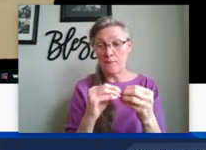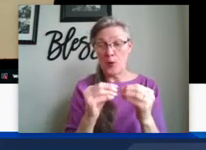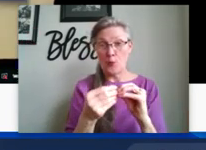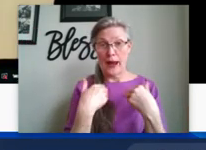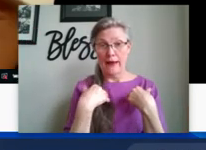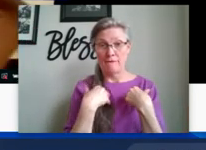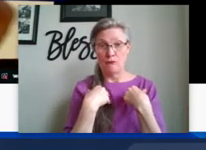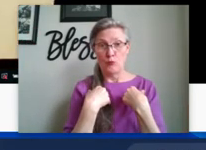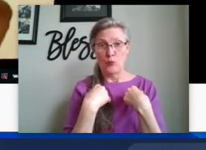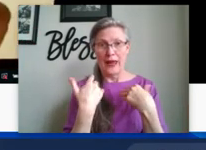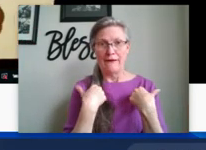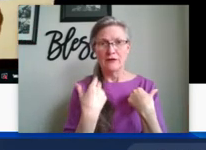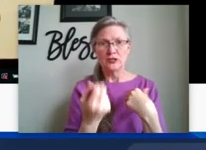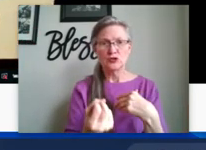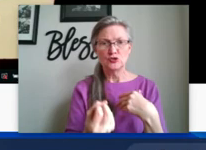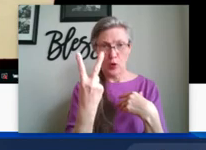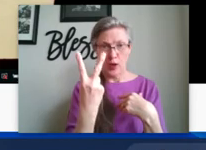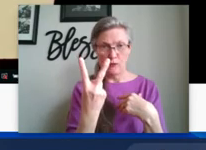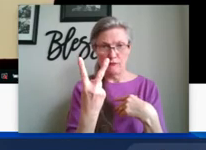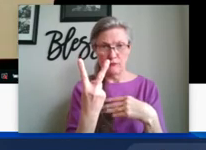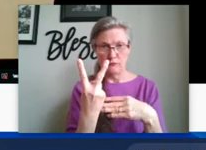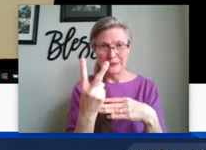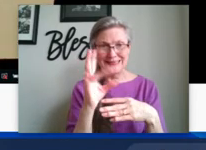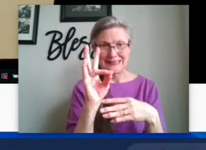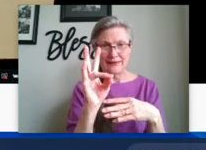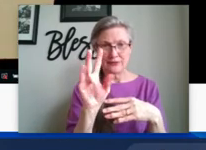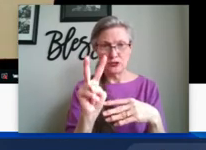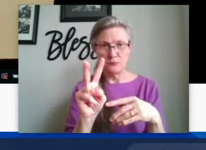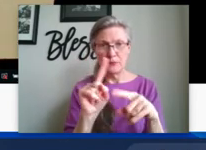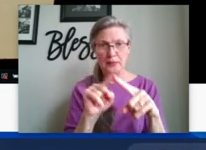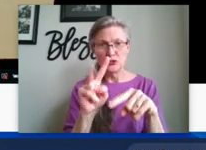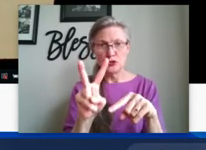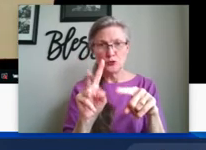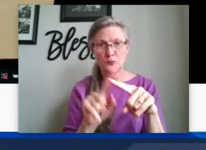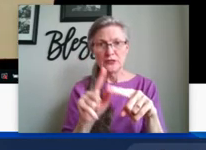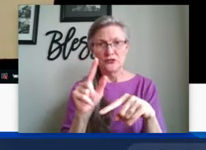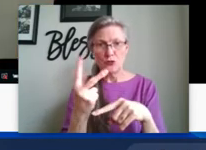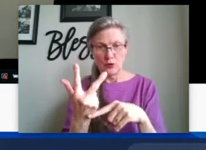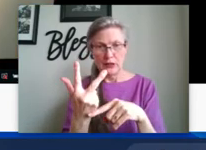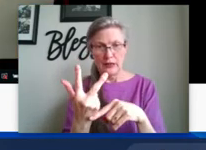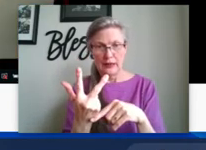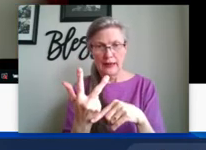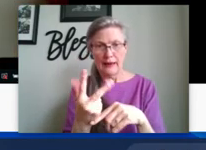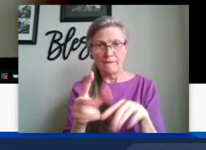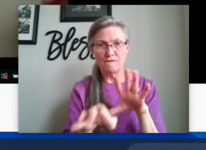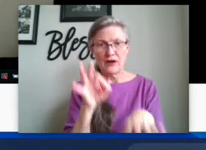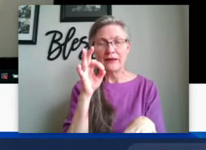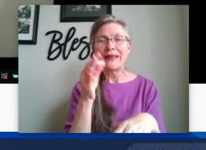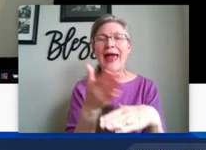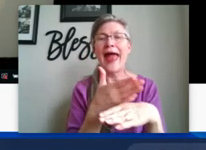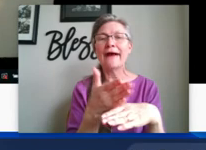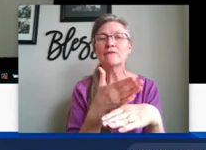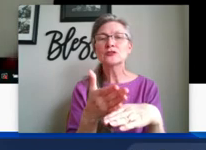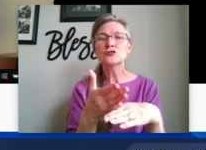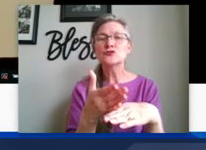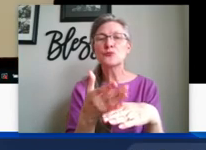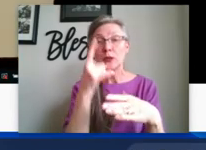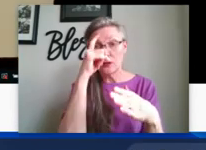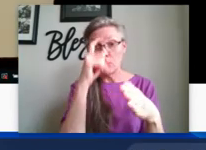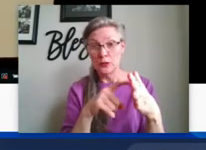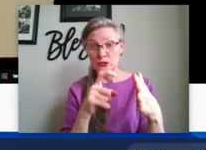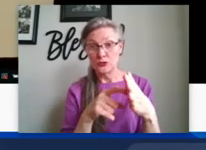case we have 12 data points, then we can find that average. So what we're noticing is we